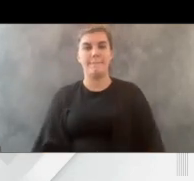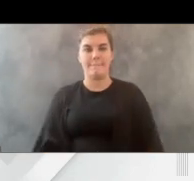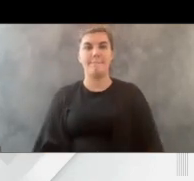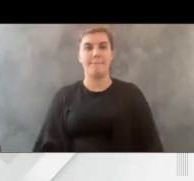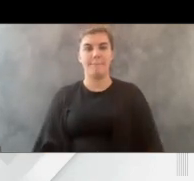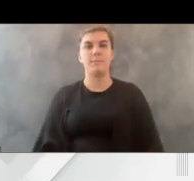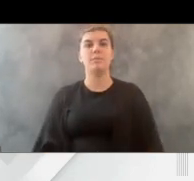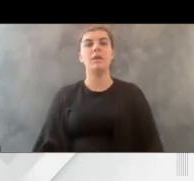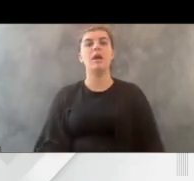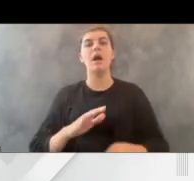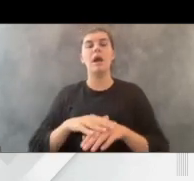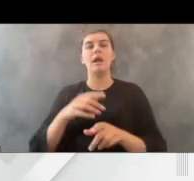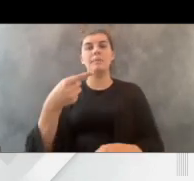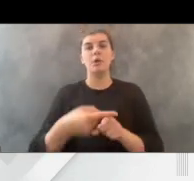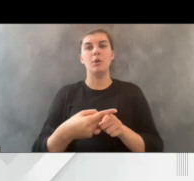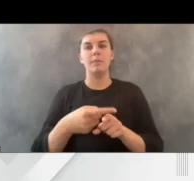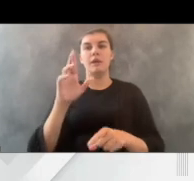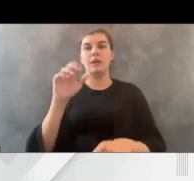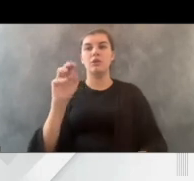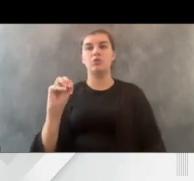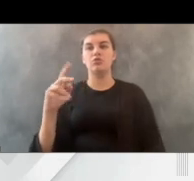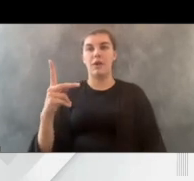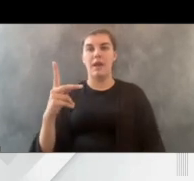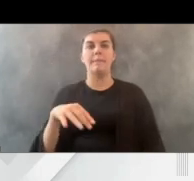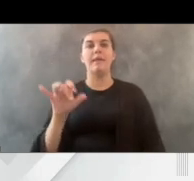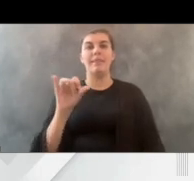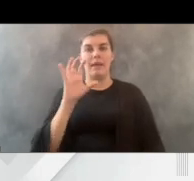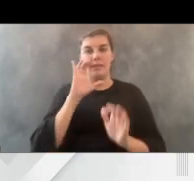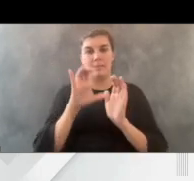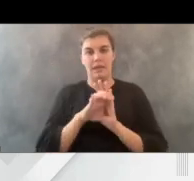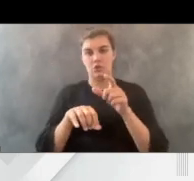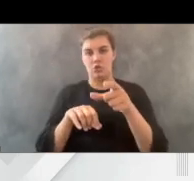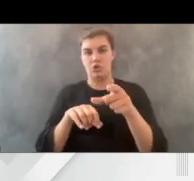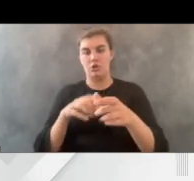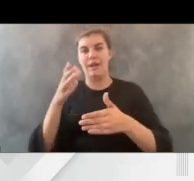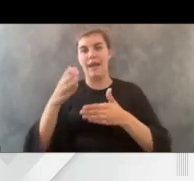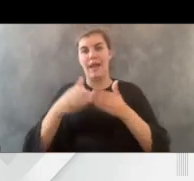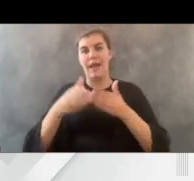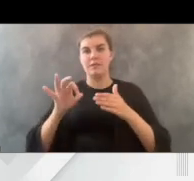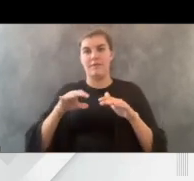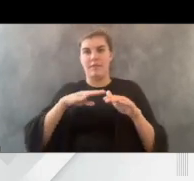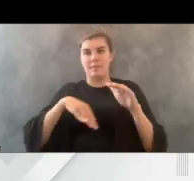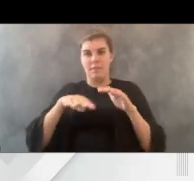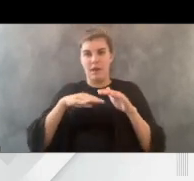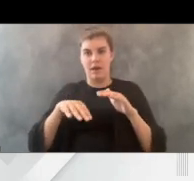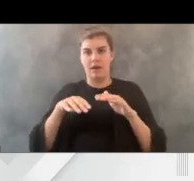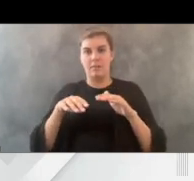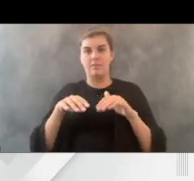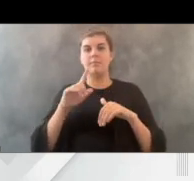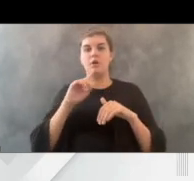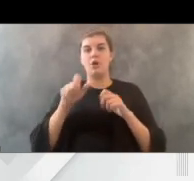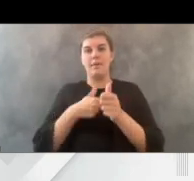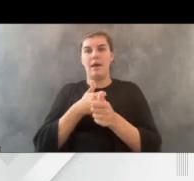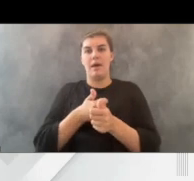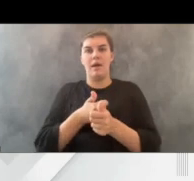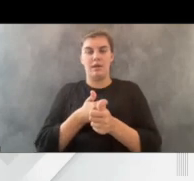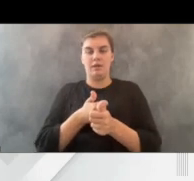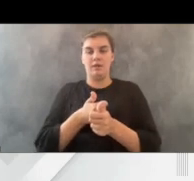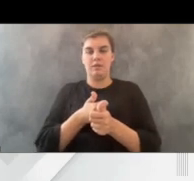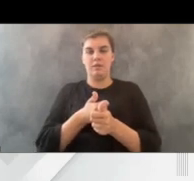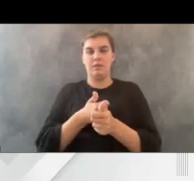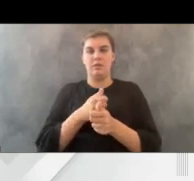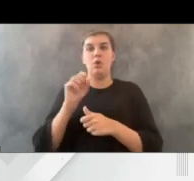rule, and it's illustrated on this slide and the next slide. So basically, the sum of the requirement